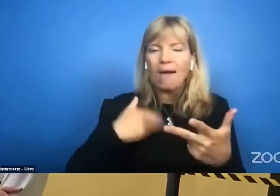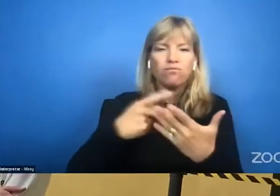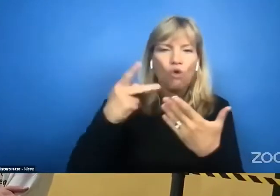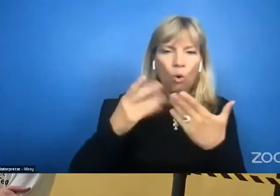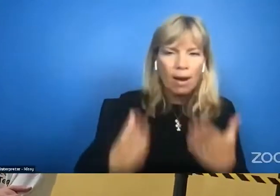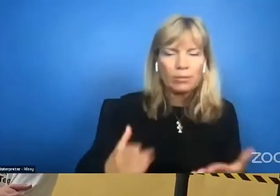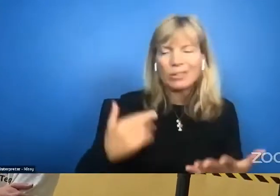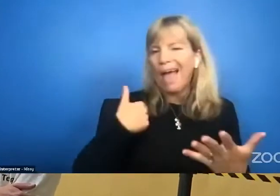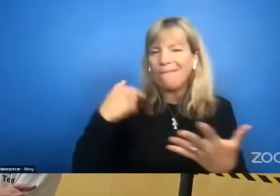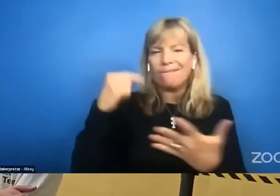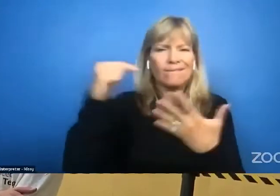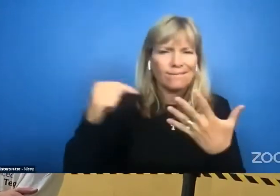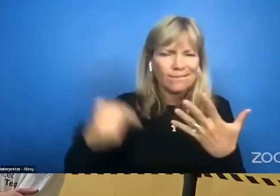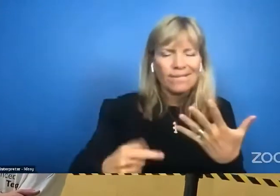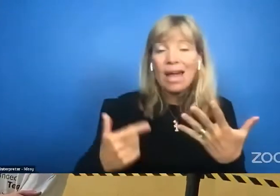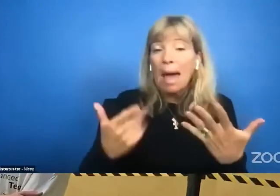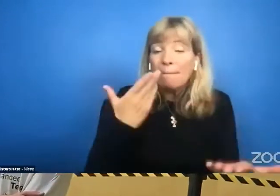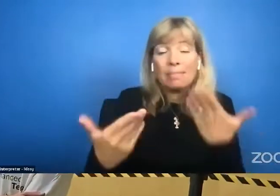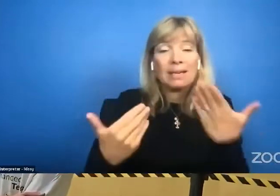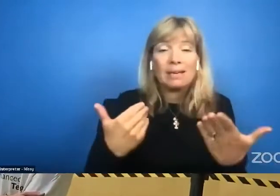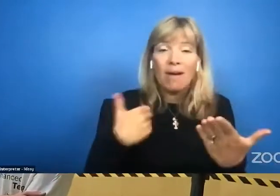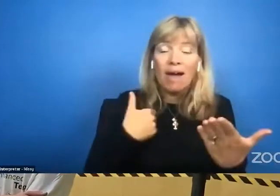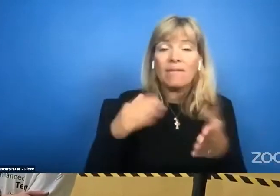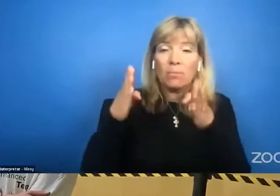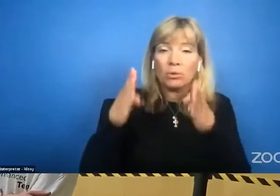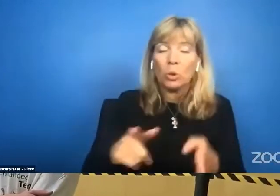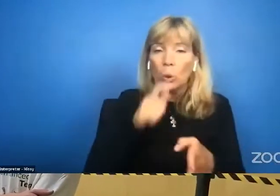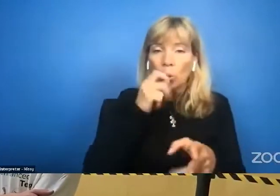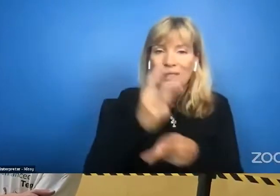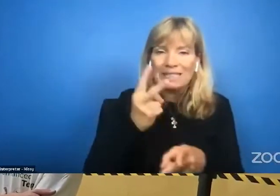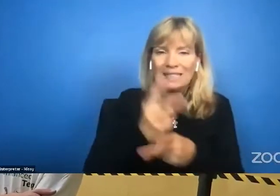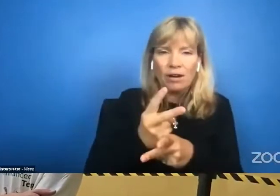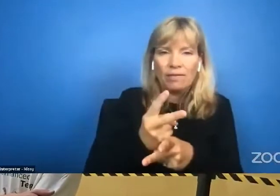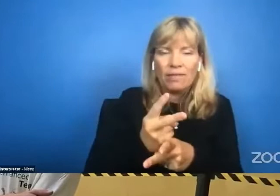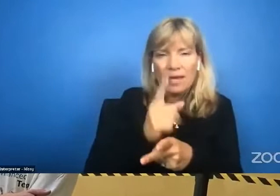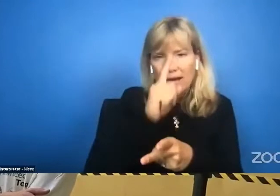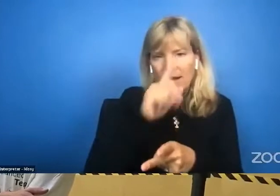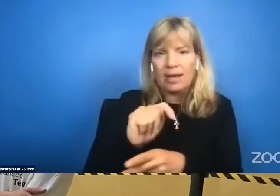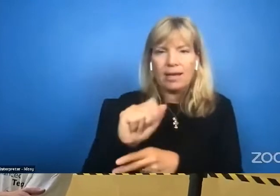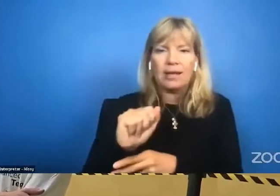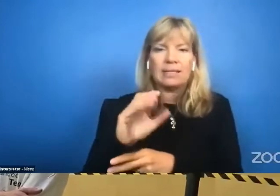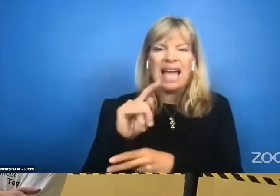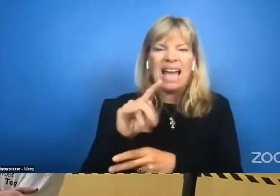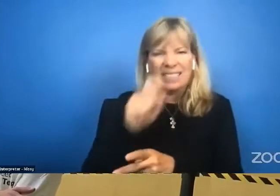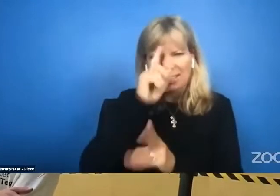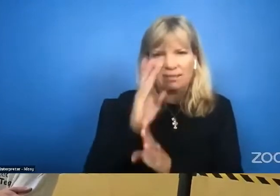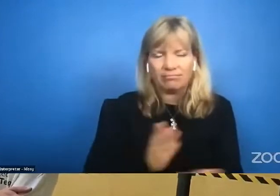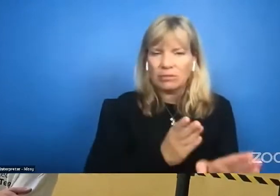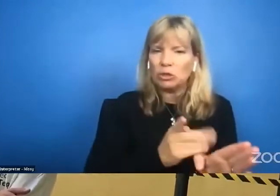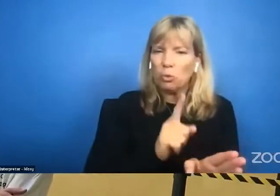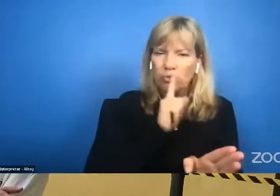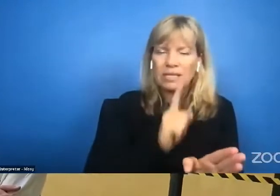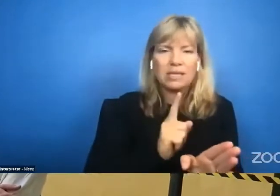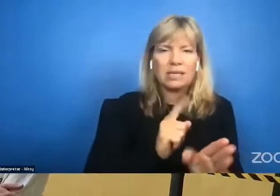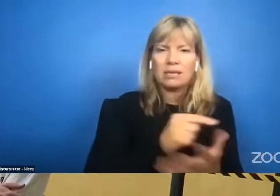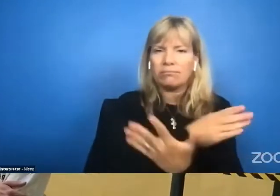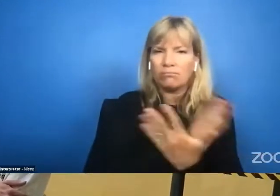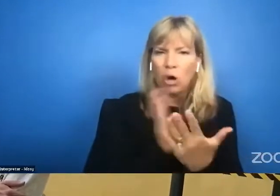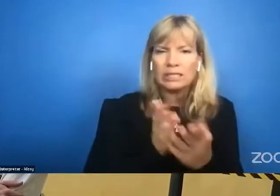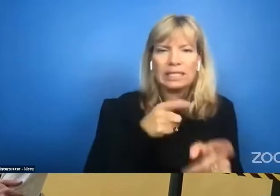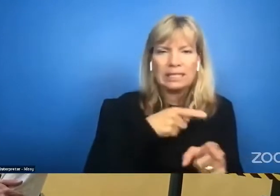person that takes care of the tactics. So it's really a multidisciplinary action that we see here.